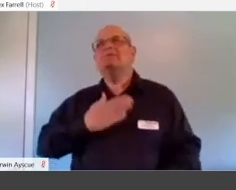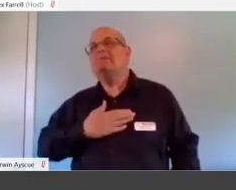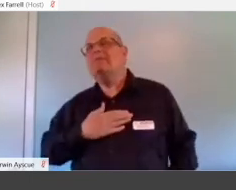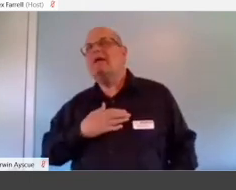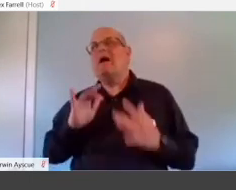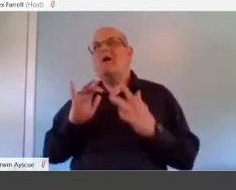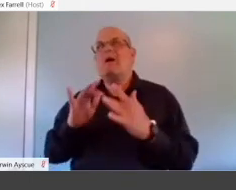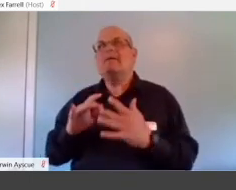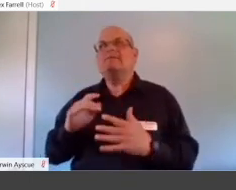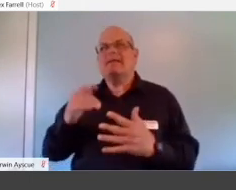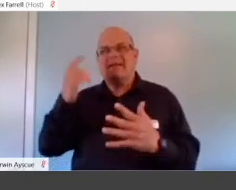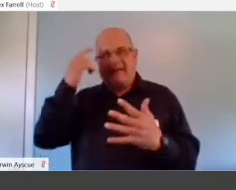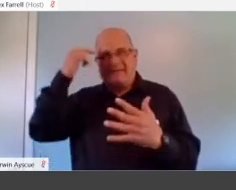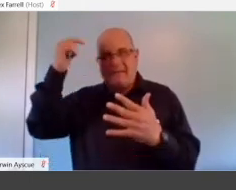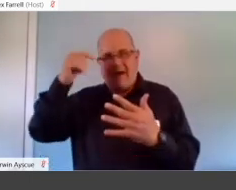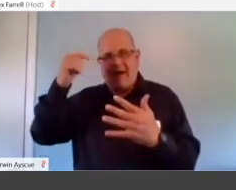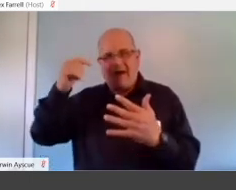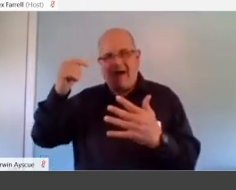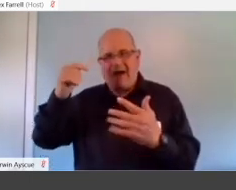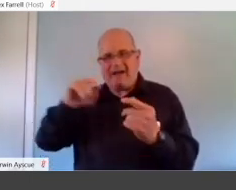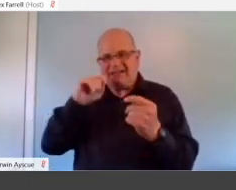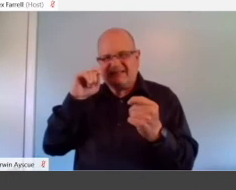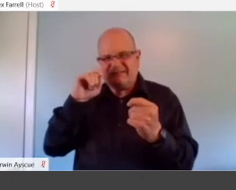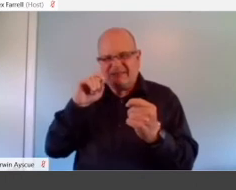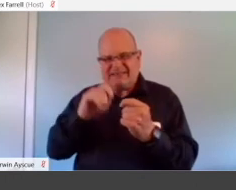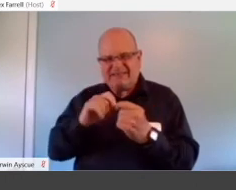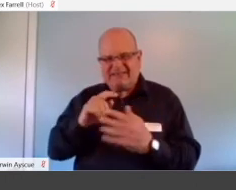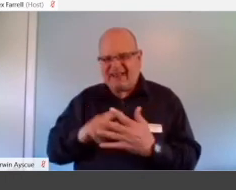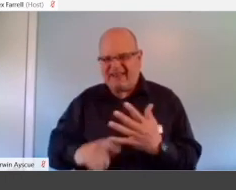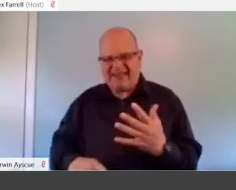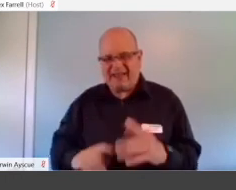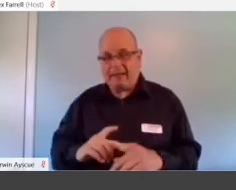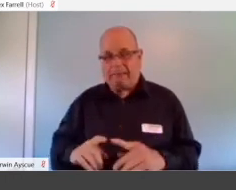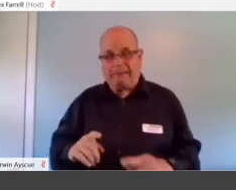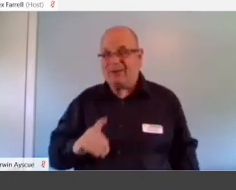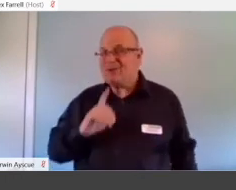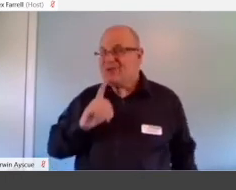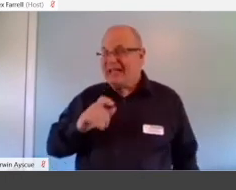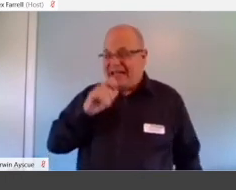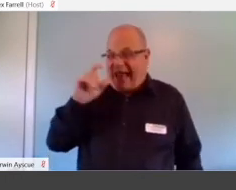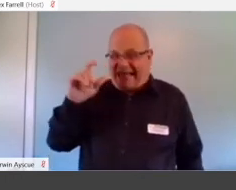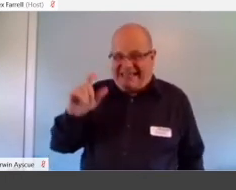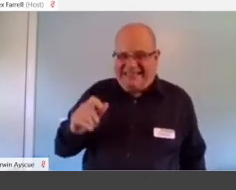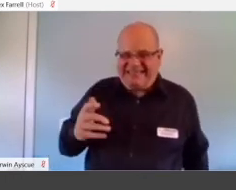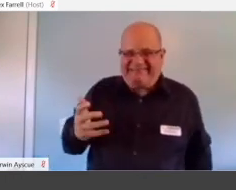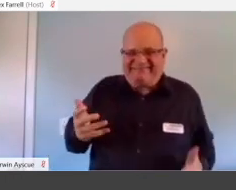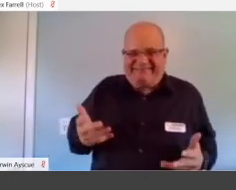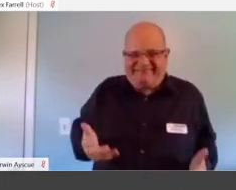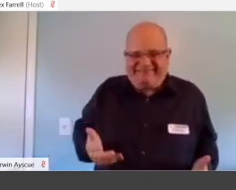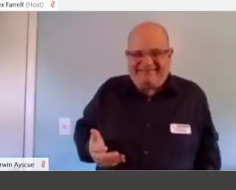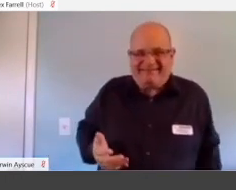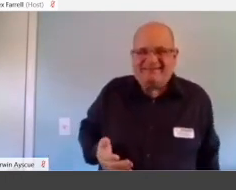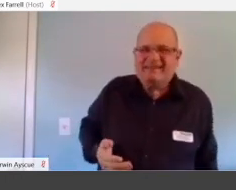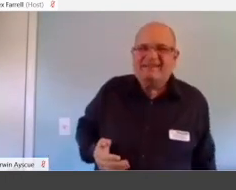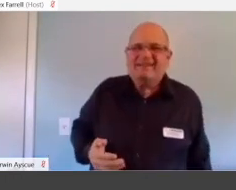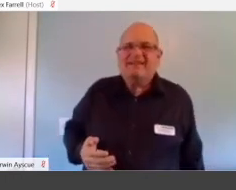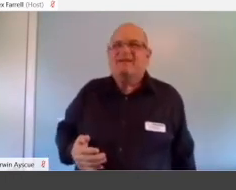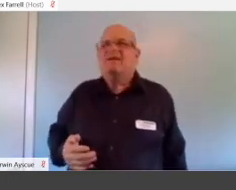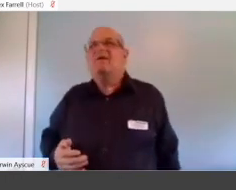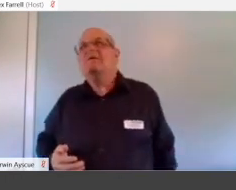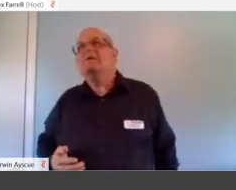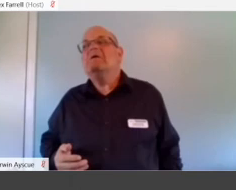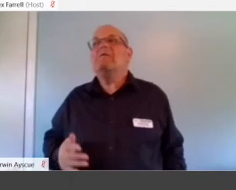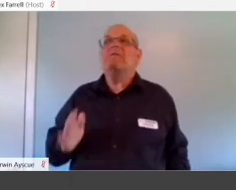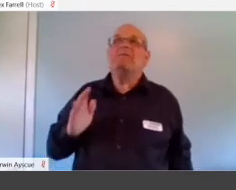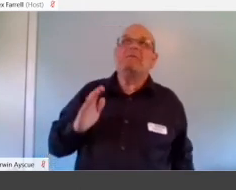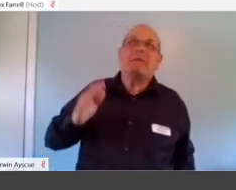minute and sometimes like not needed details about someone. If you think about who, what is their gender